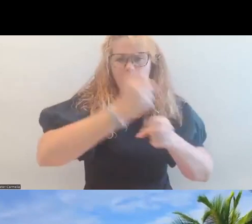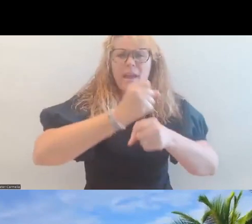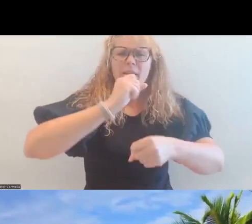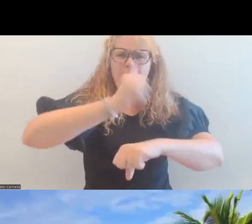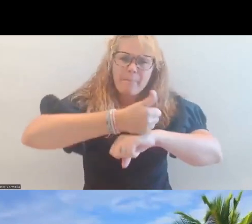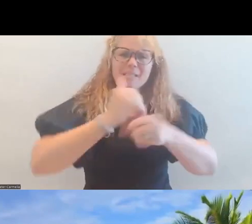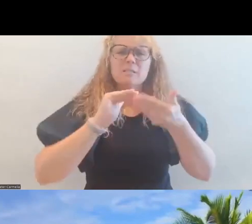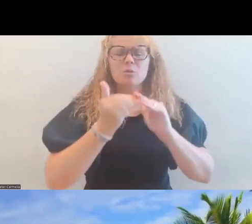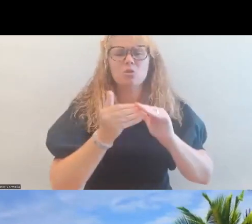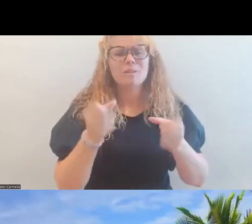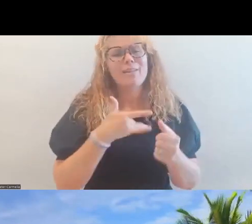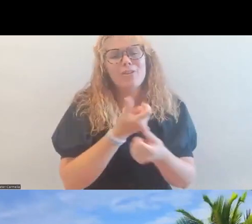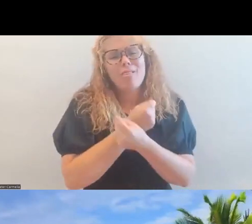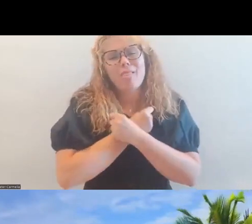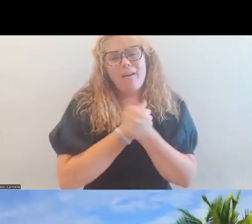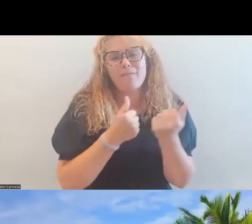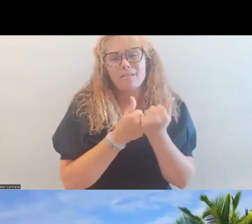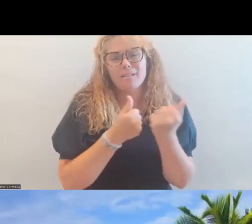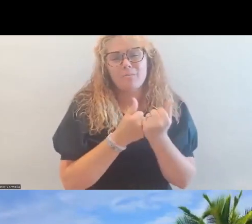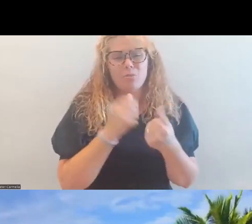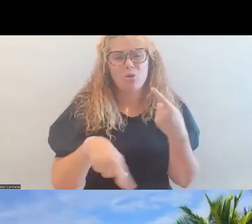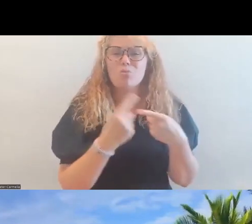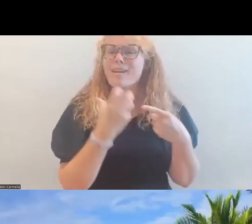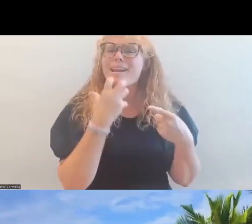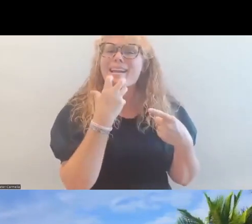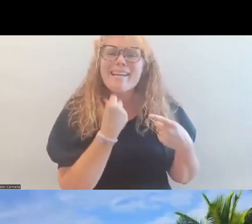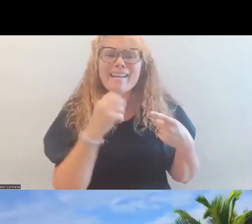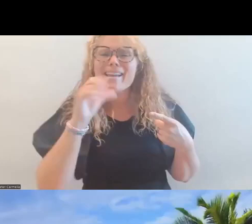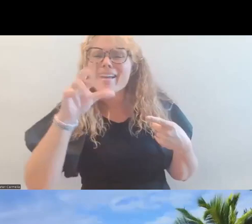support can be felt the most, especially when caring is simply not enough.